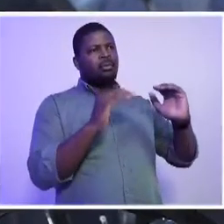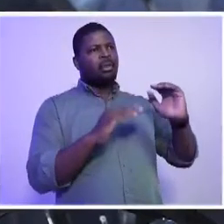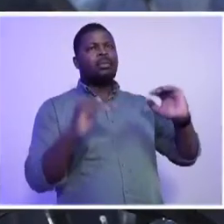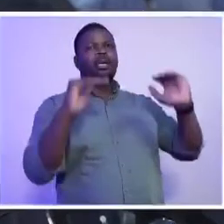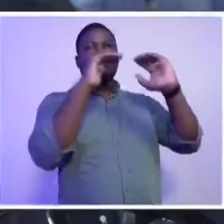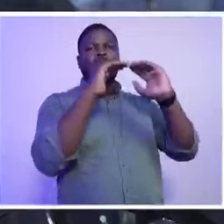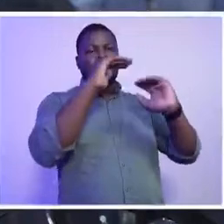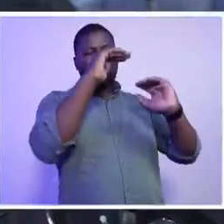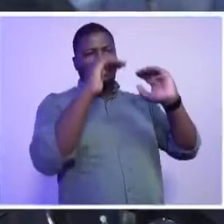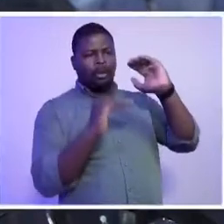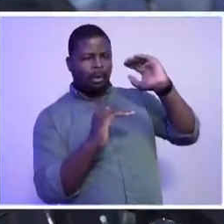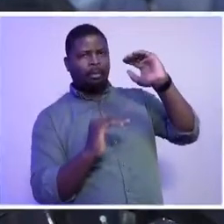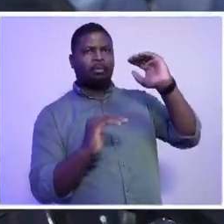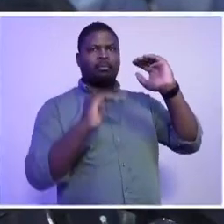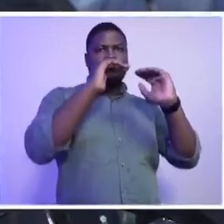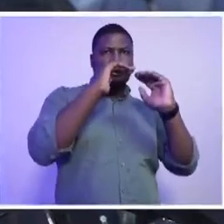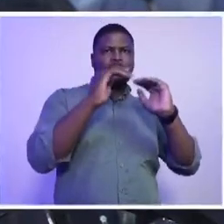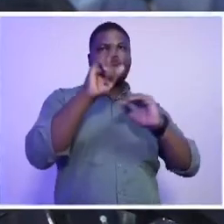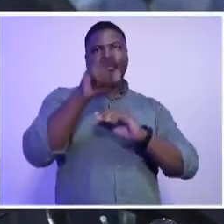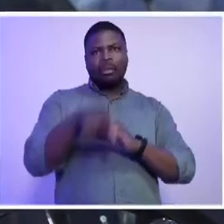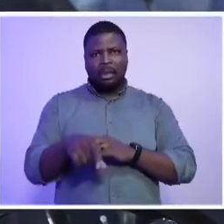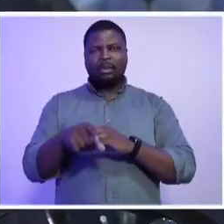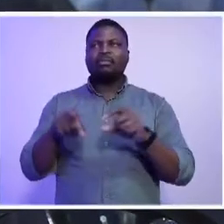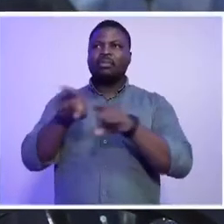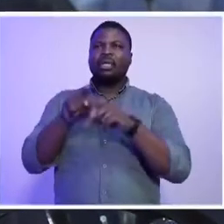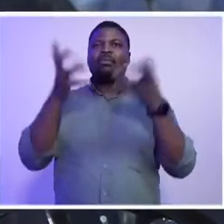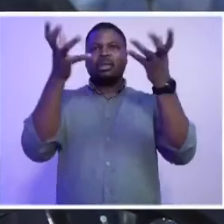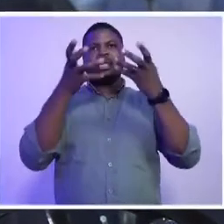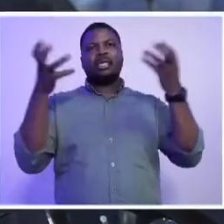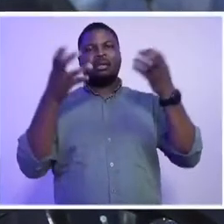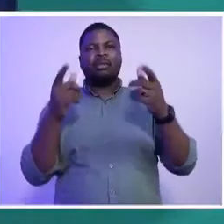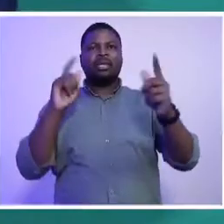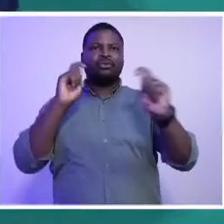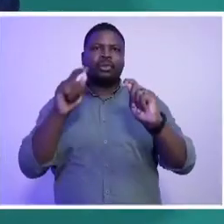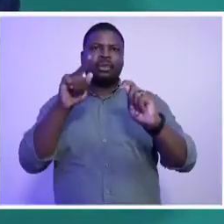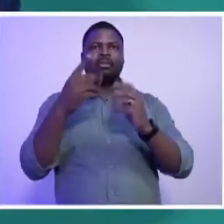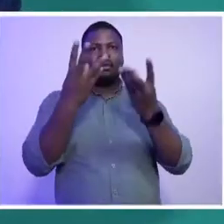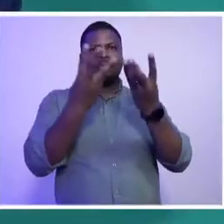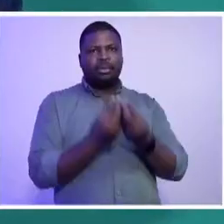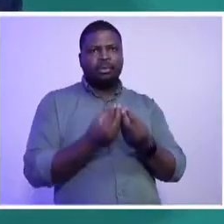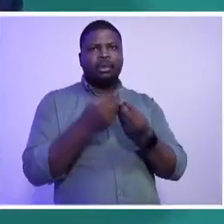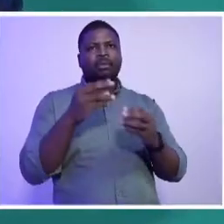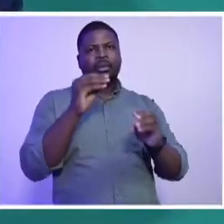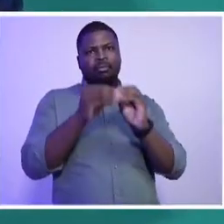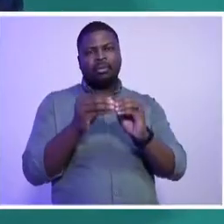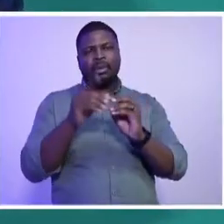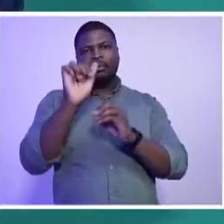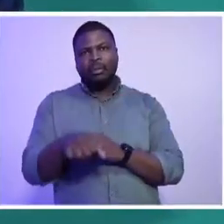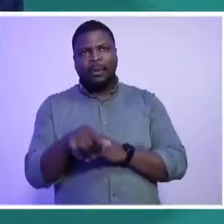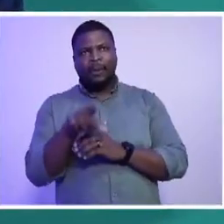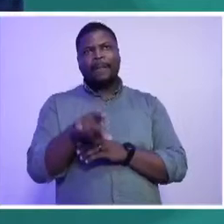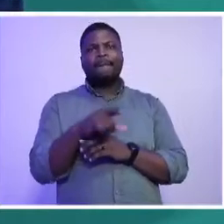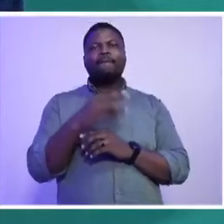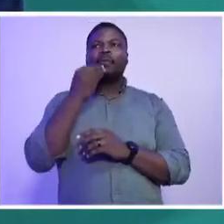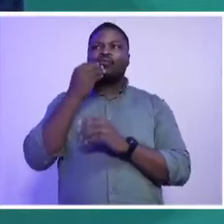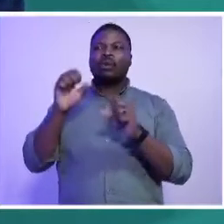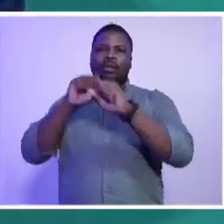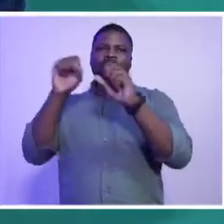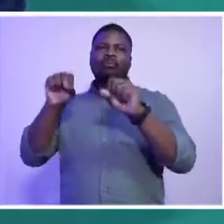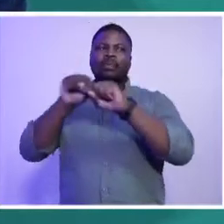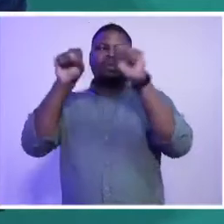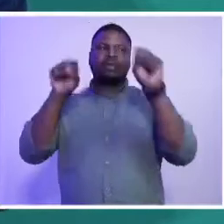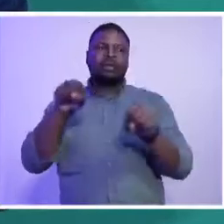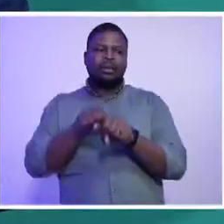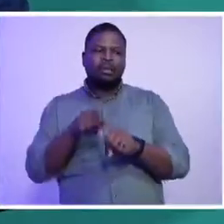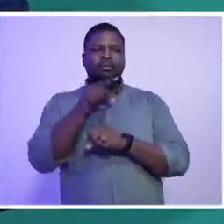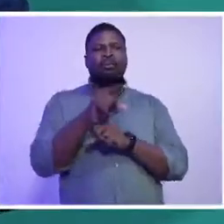towards building climate resilience. Food systems transformation is fundamental to the attainment of all these goals, and